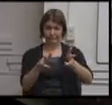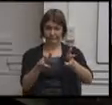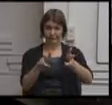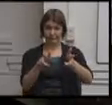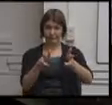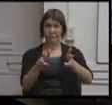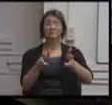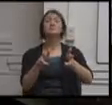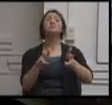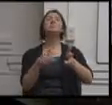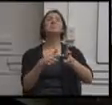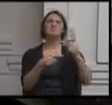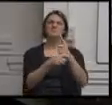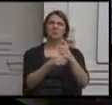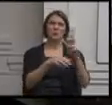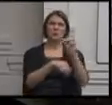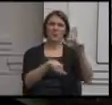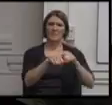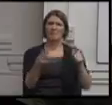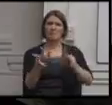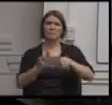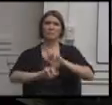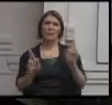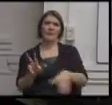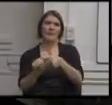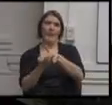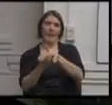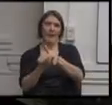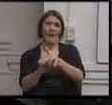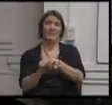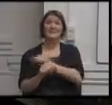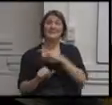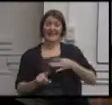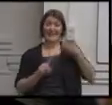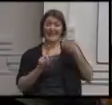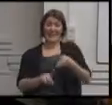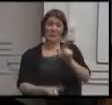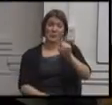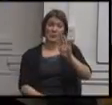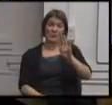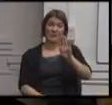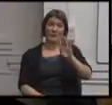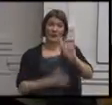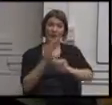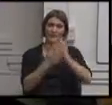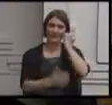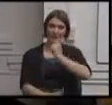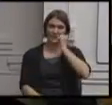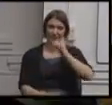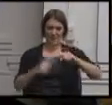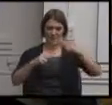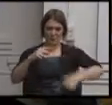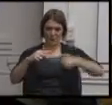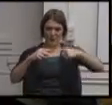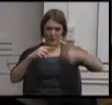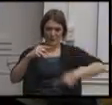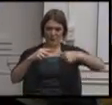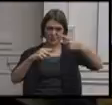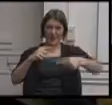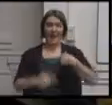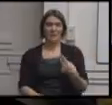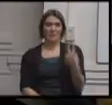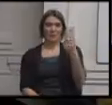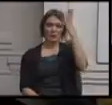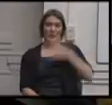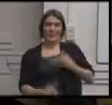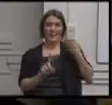one is a reserve piece, and it's staffed 24 hours a day, 365 days a year, always by 2